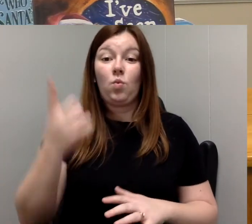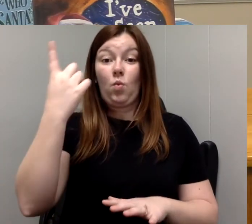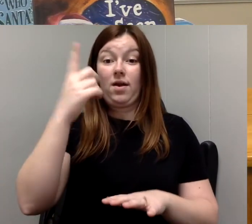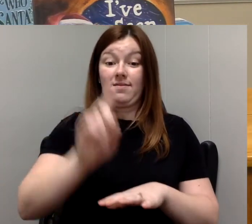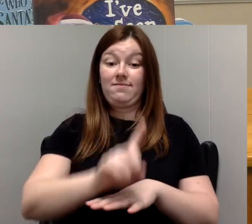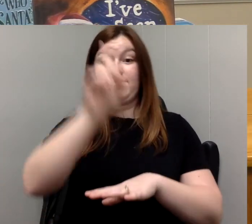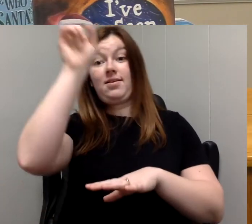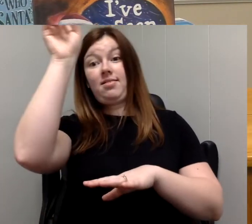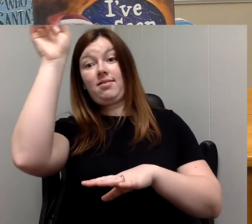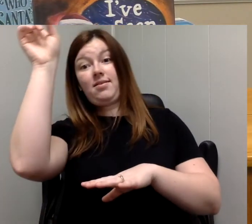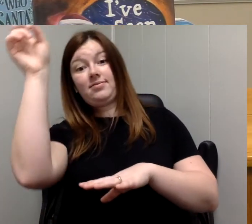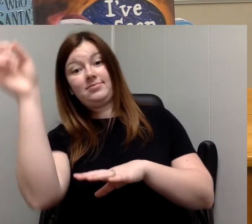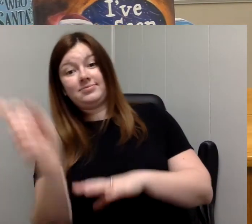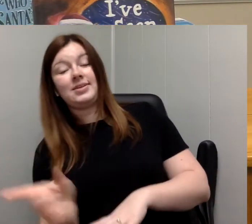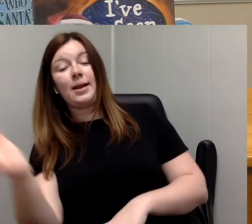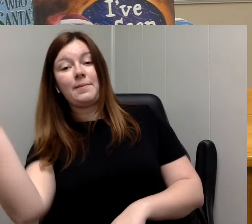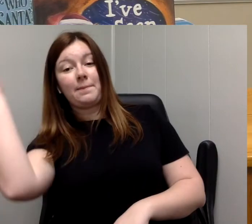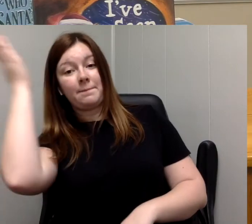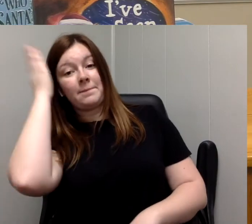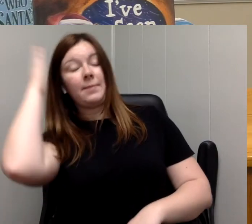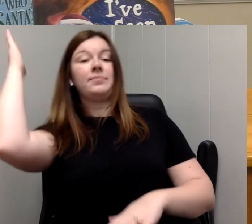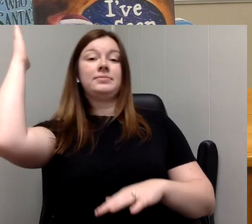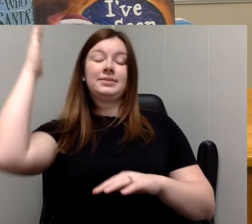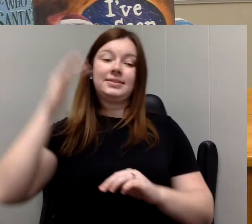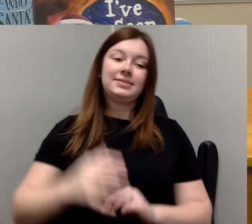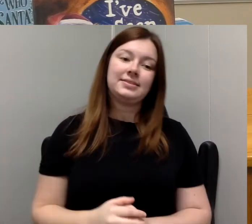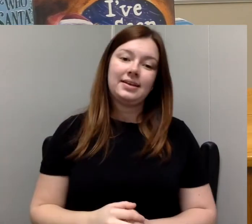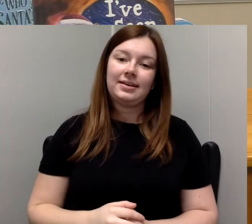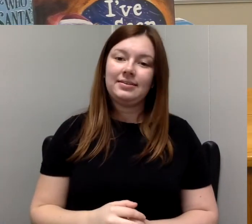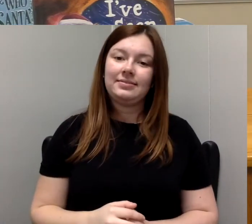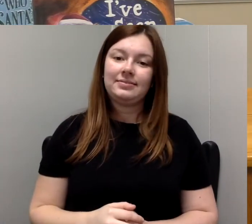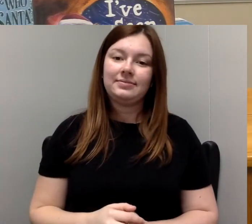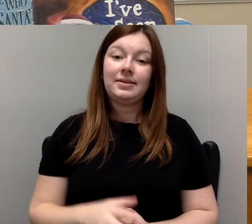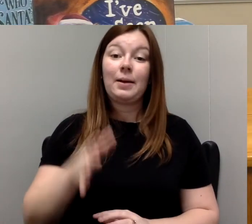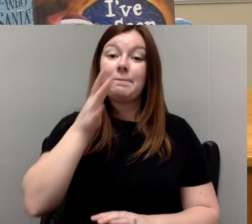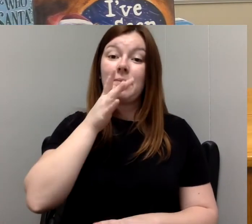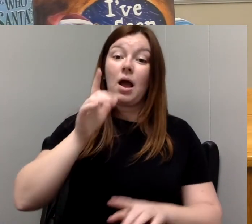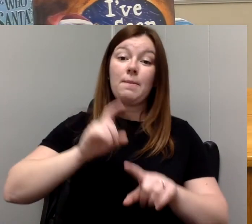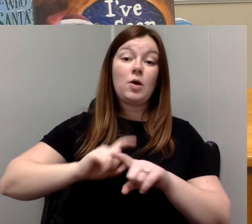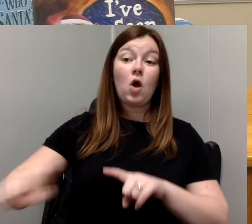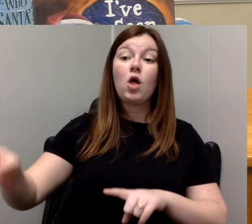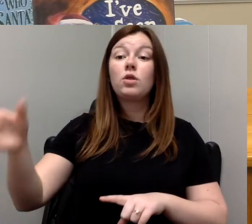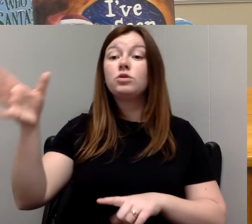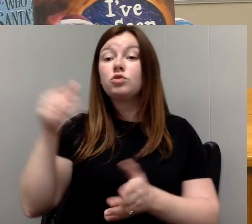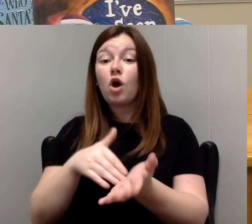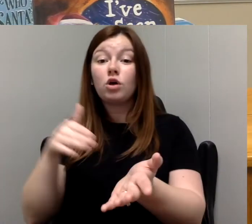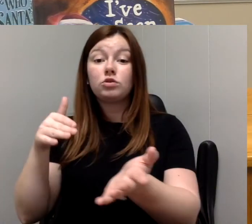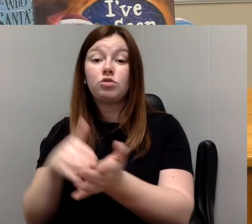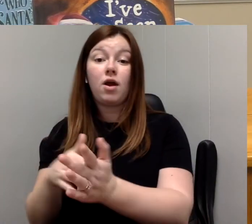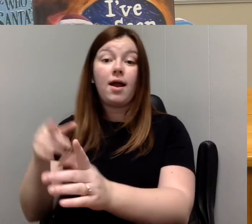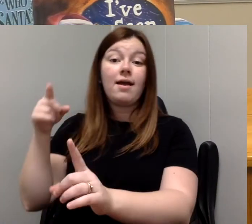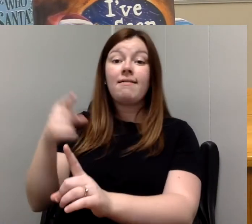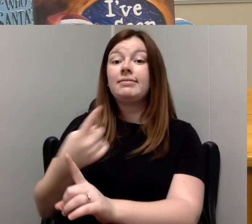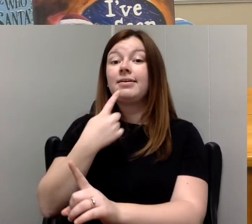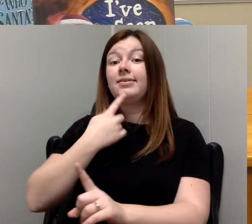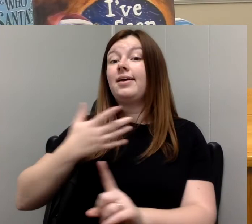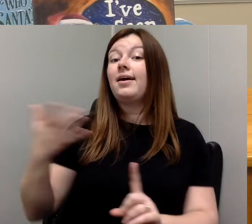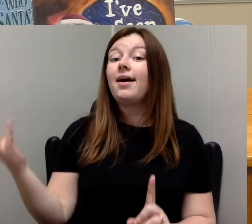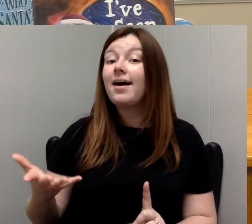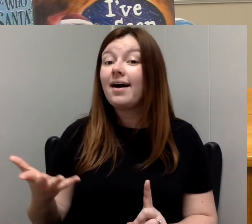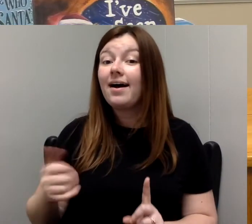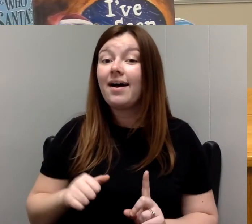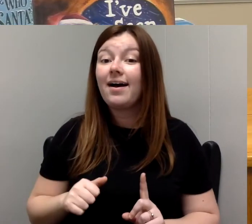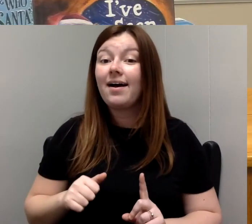jumping on the bed. One fell off and bumped his head. Mama called the